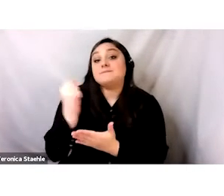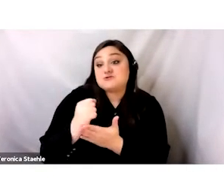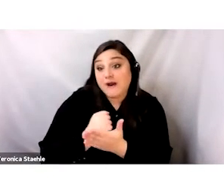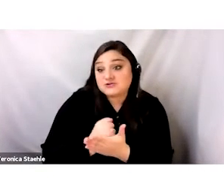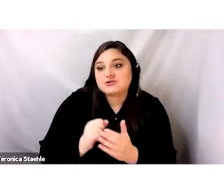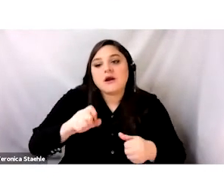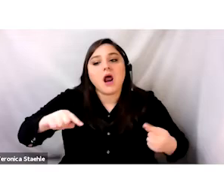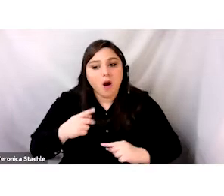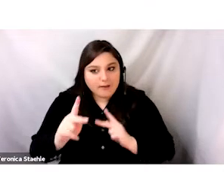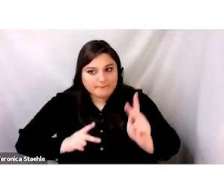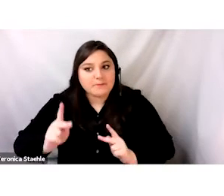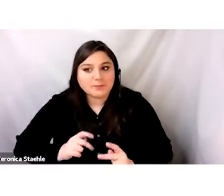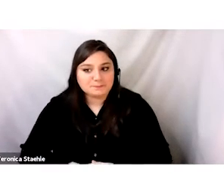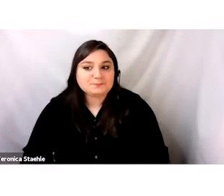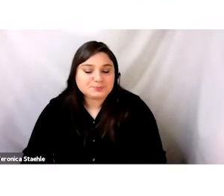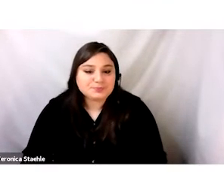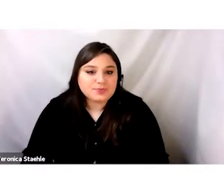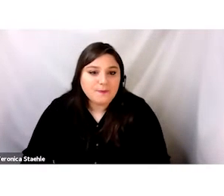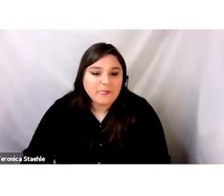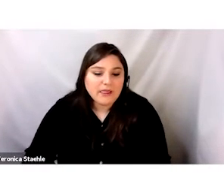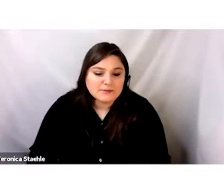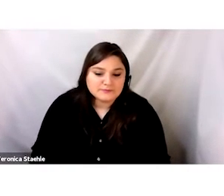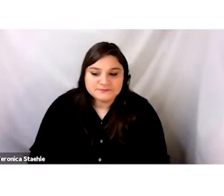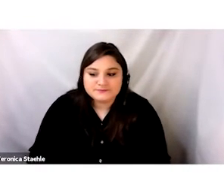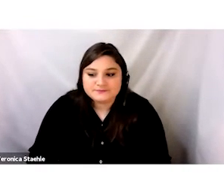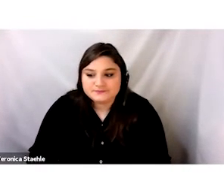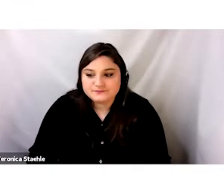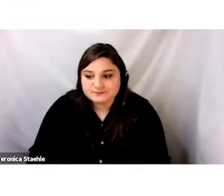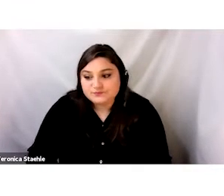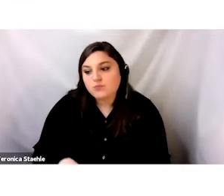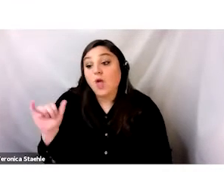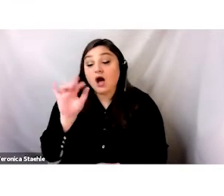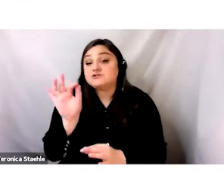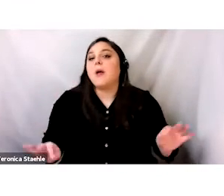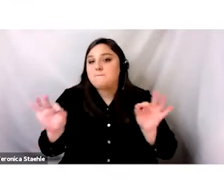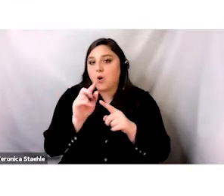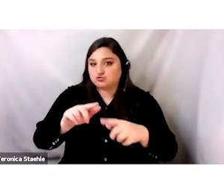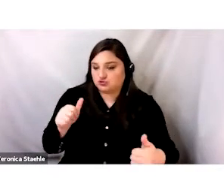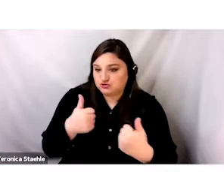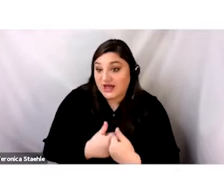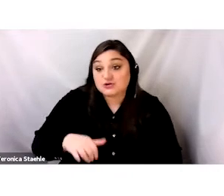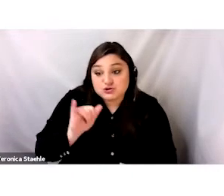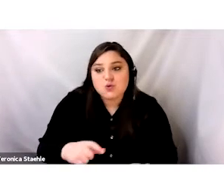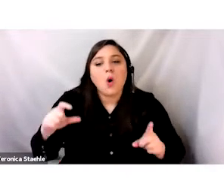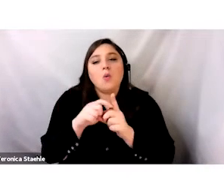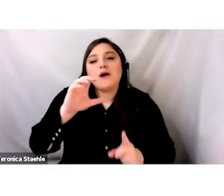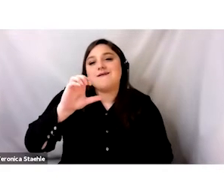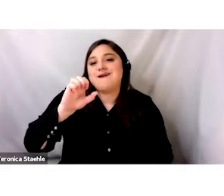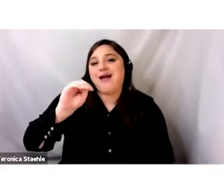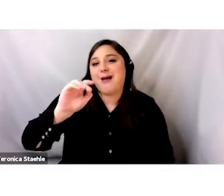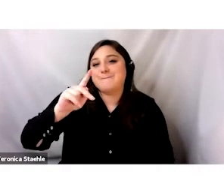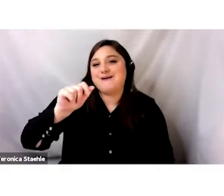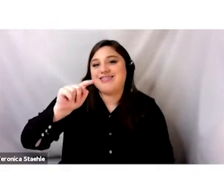harm. But I also want to challenge us to know that empathy alone is not enough to shift power and